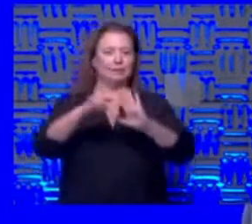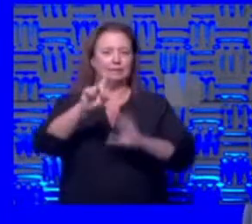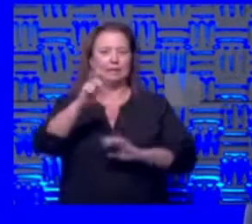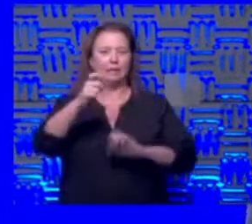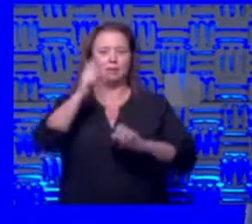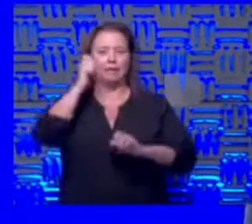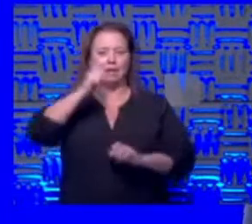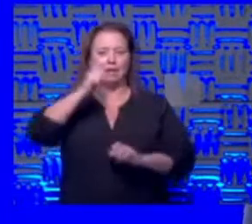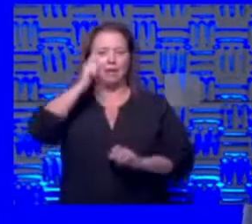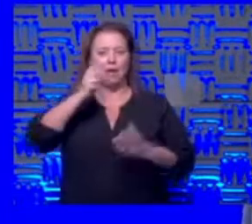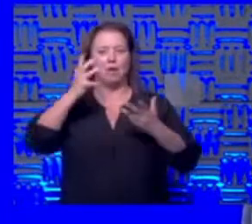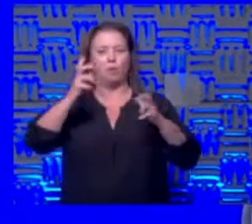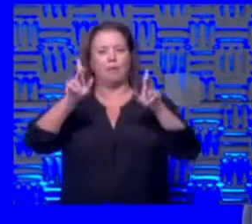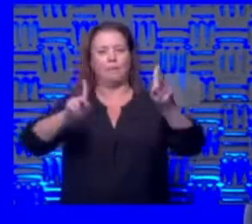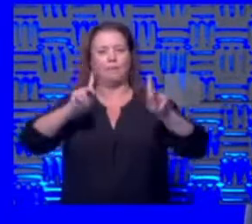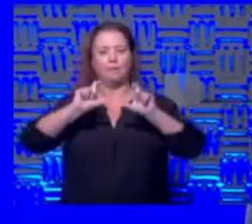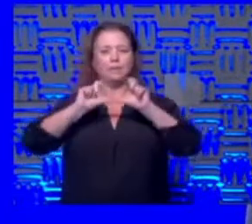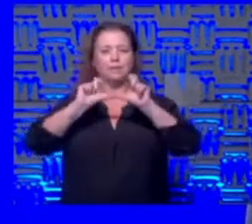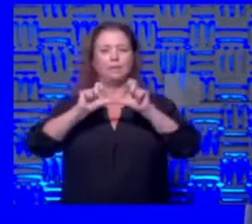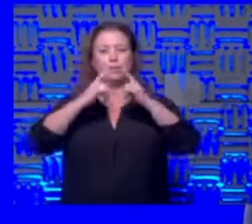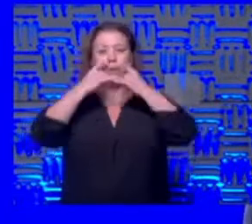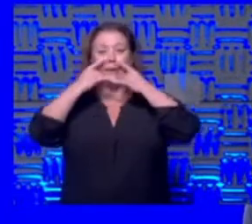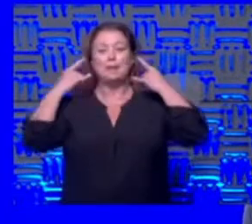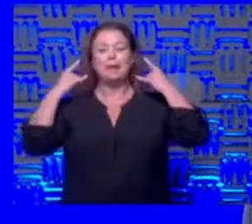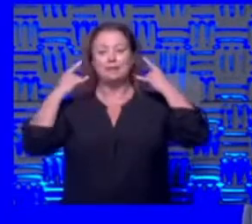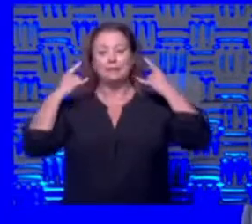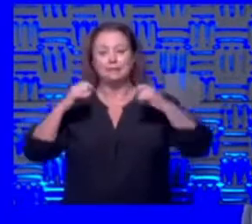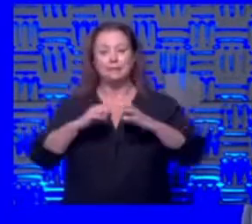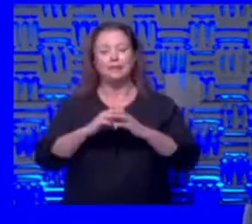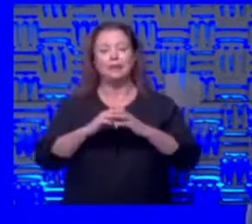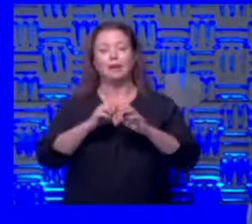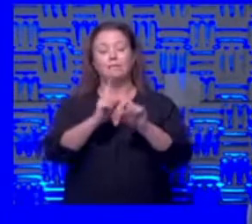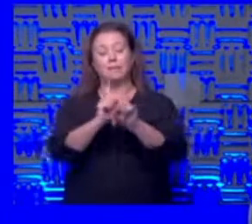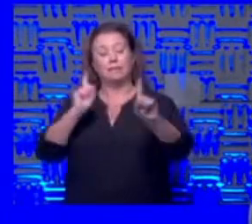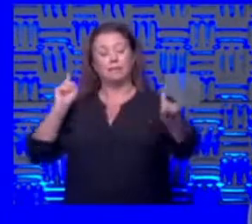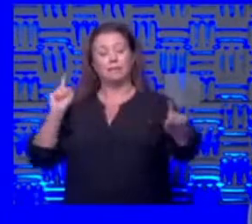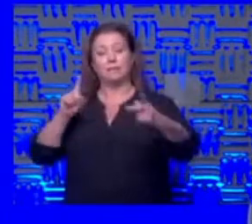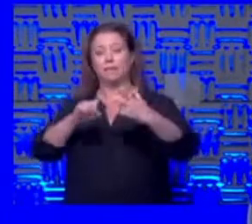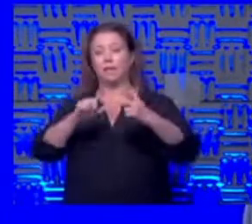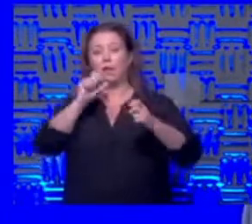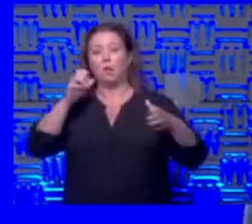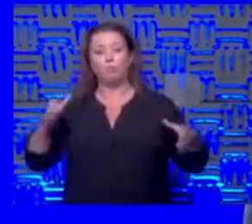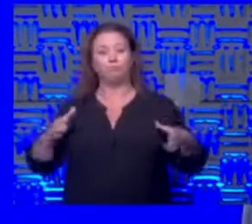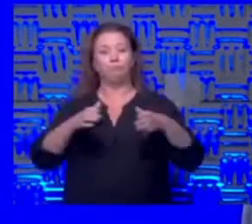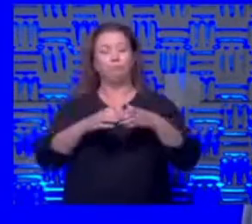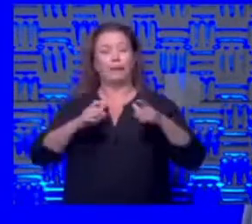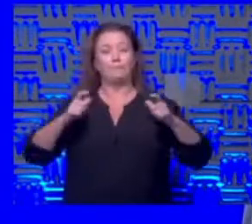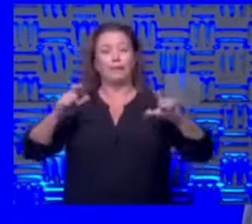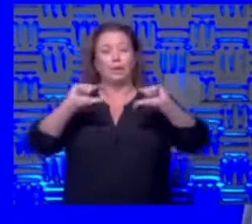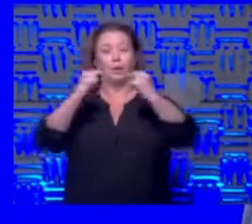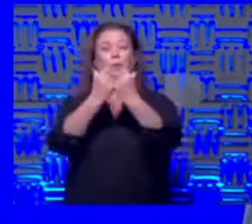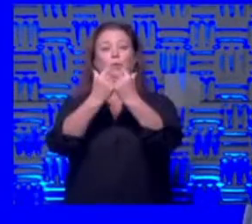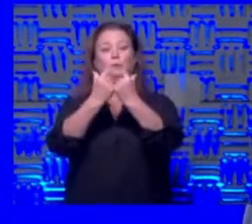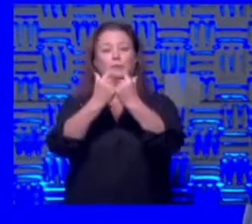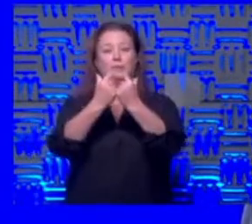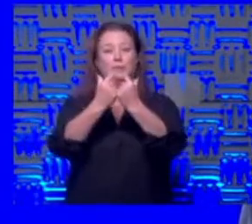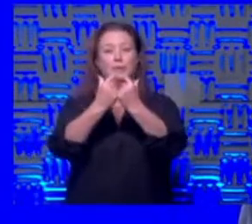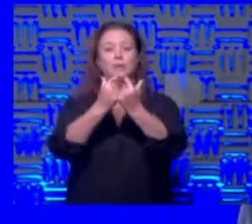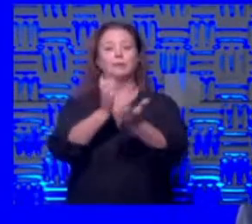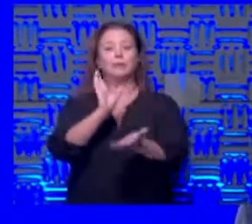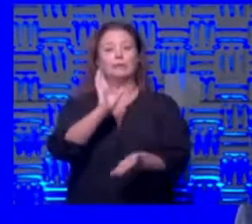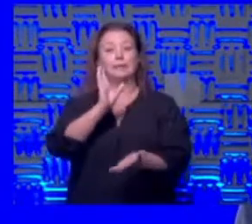want people to continue to wear the masks, do the physical distancing, don't gather in large groups, really